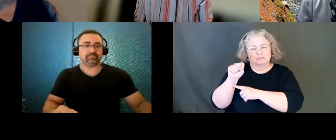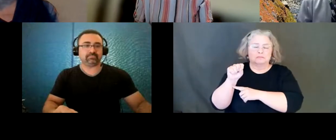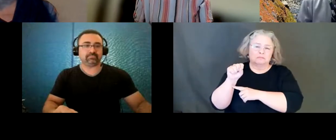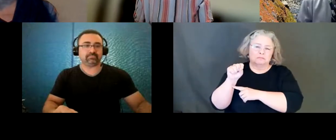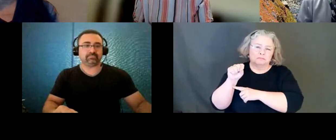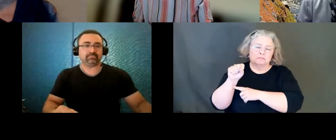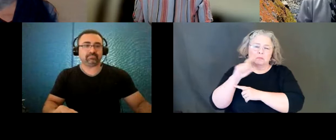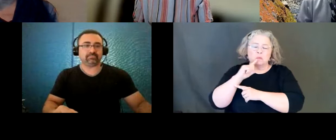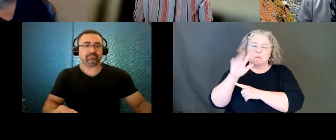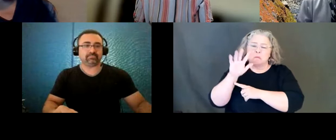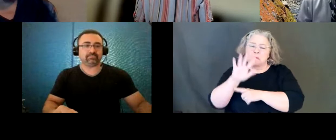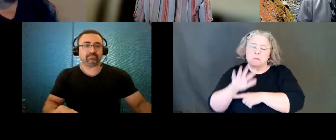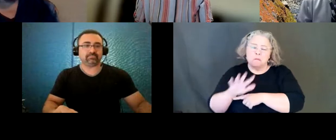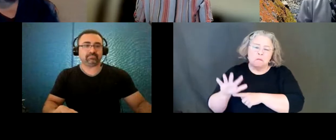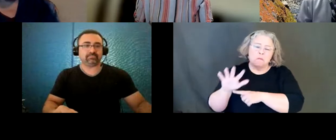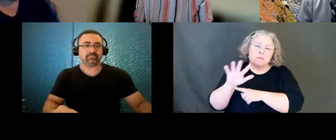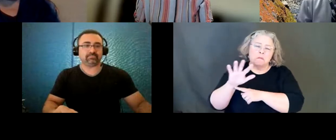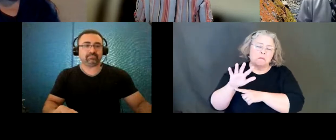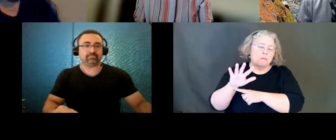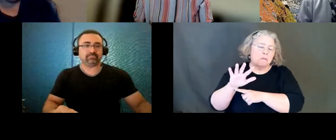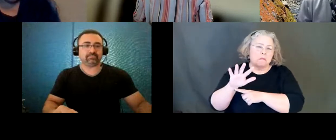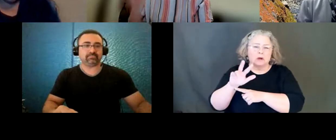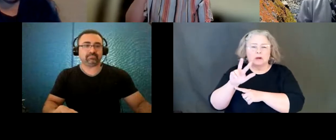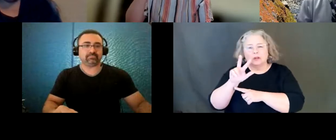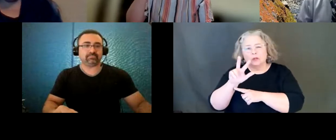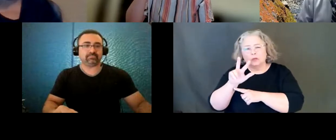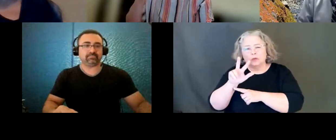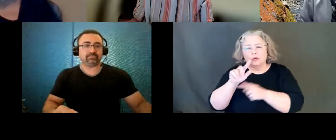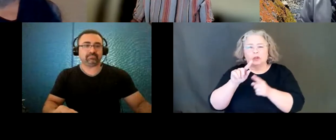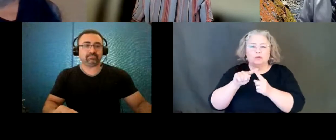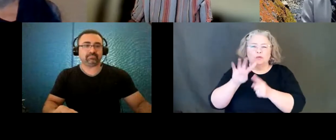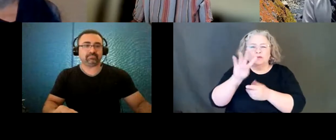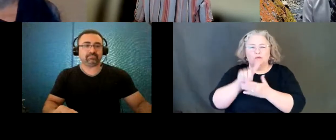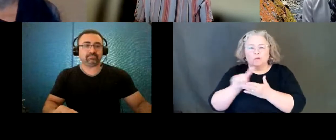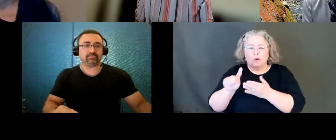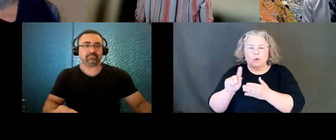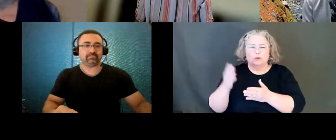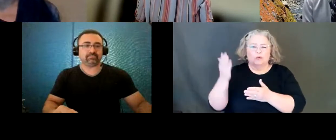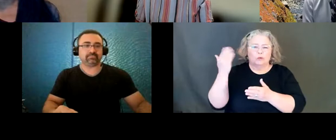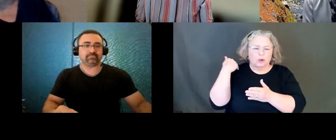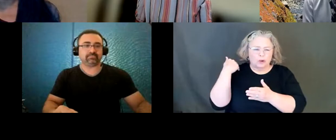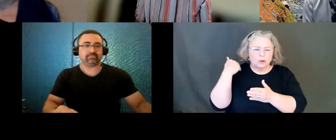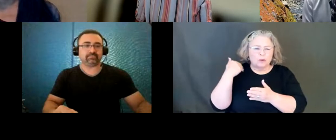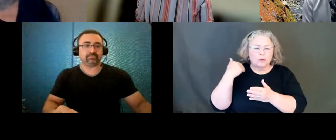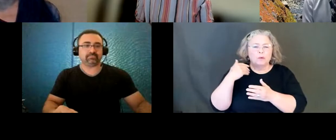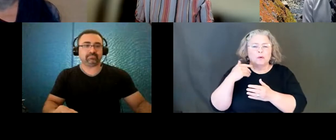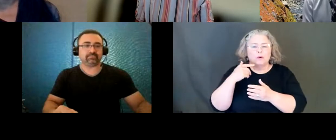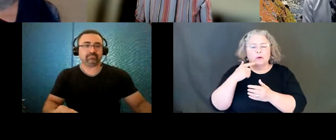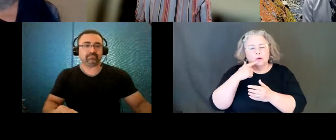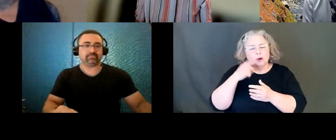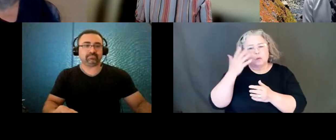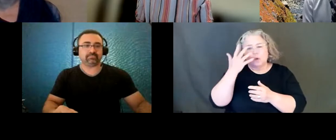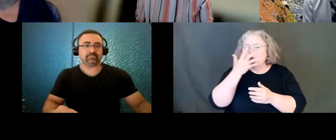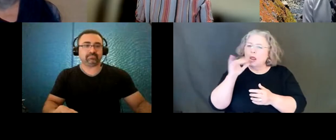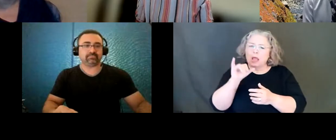I don't know, about 3 or 4 weeks ago, I think, as Dr. Kasirye brought up, we looked like